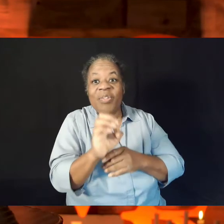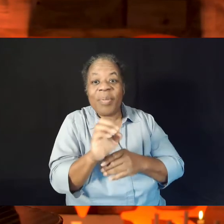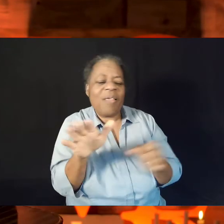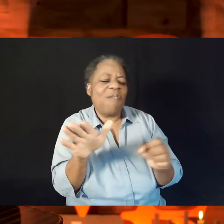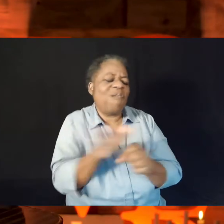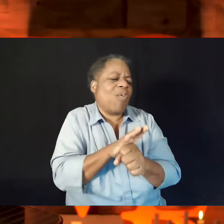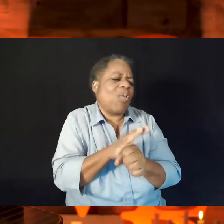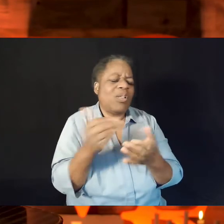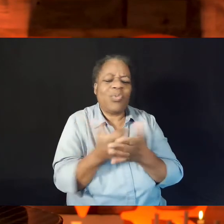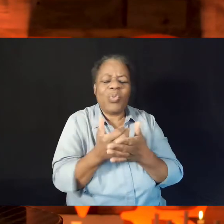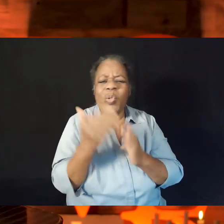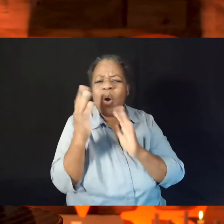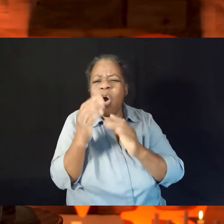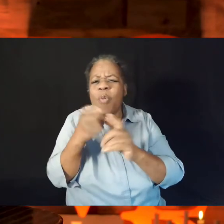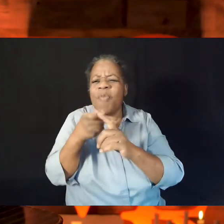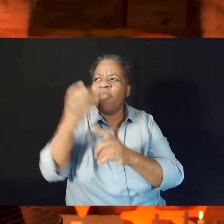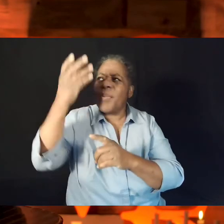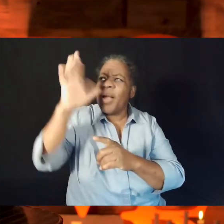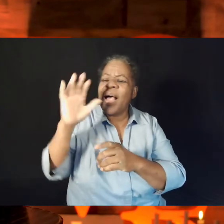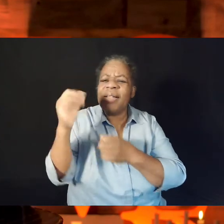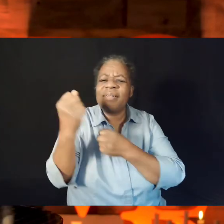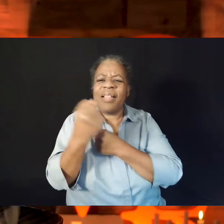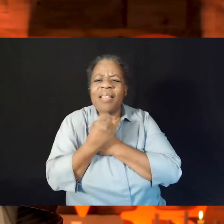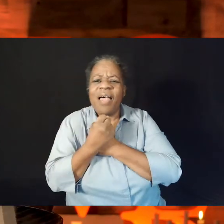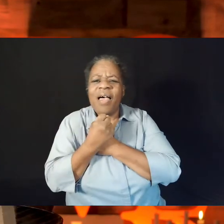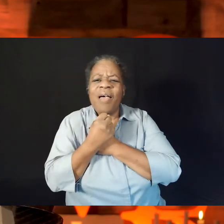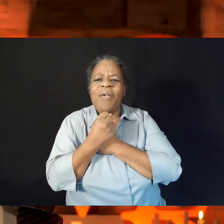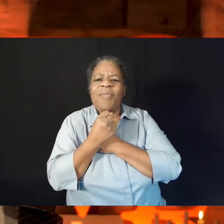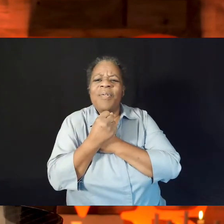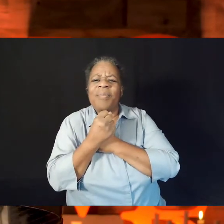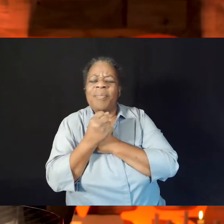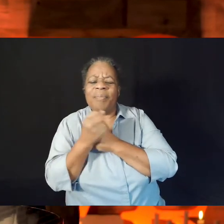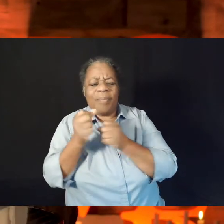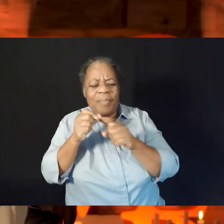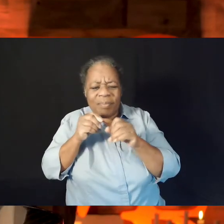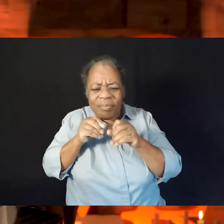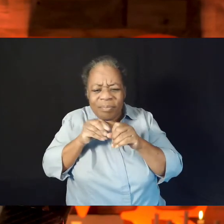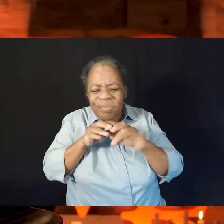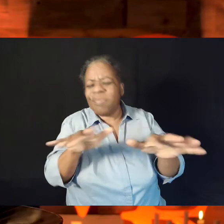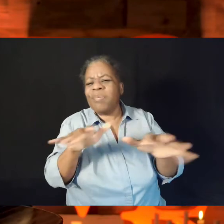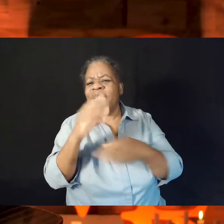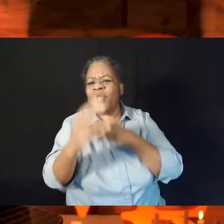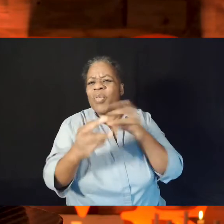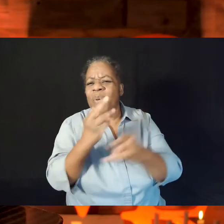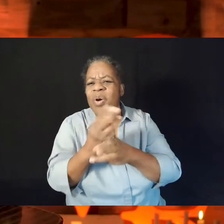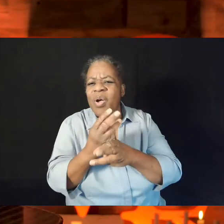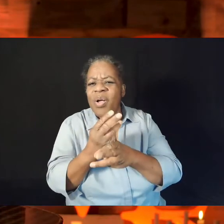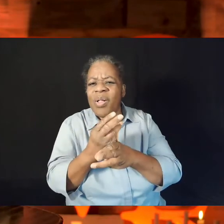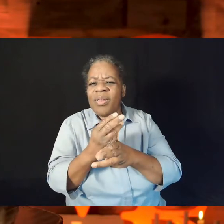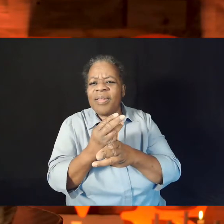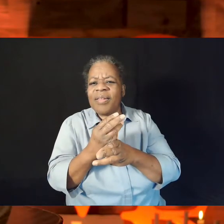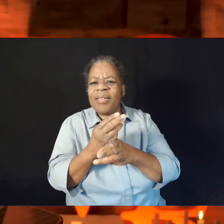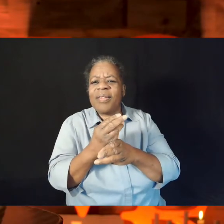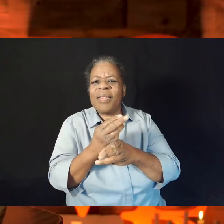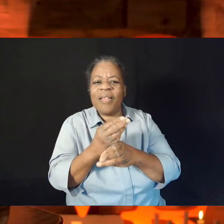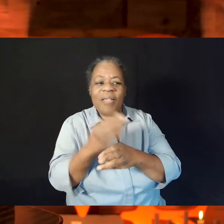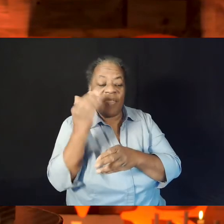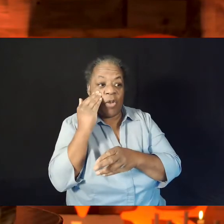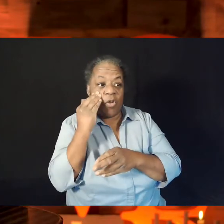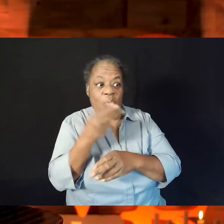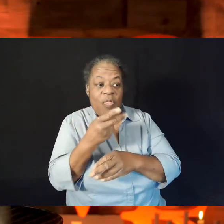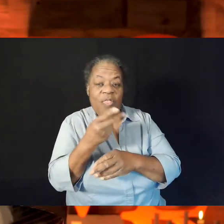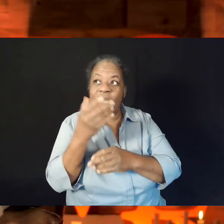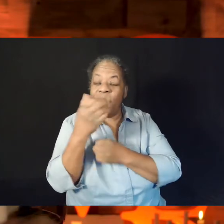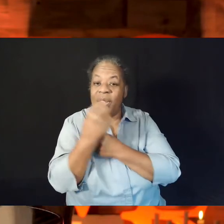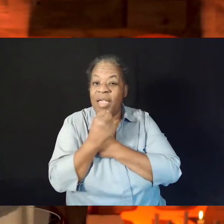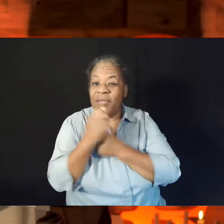hope, for God's love was about to break through into the world. They knew they were loved because they had been truly seen by